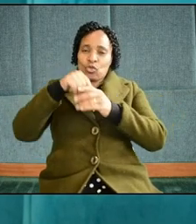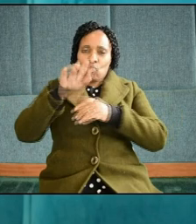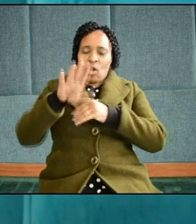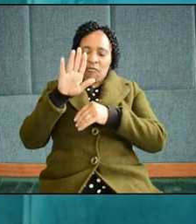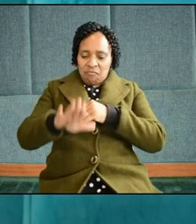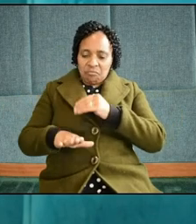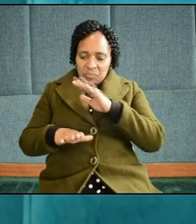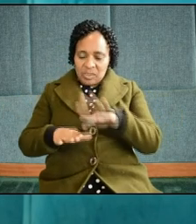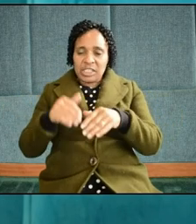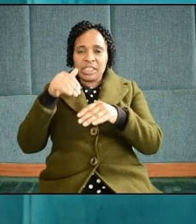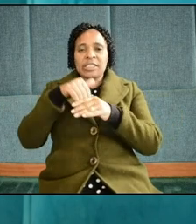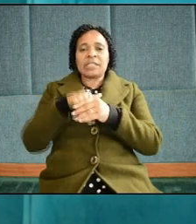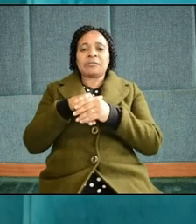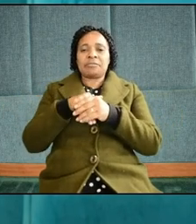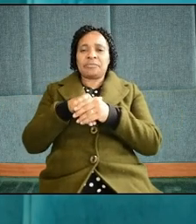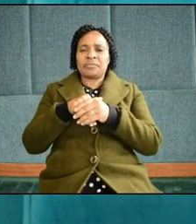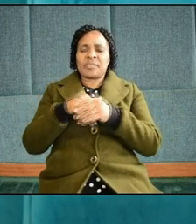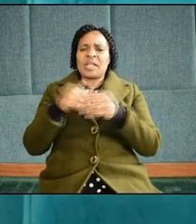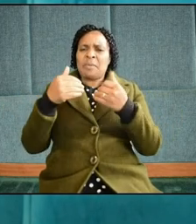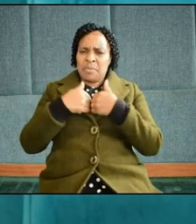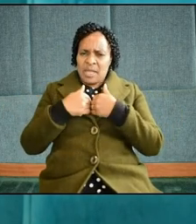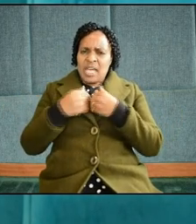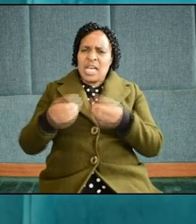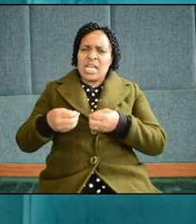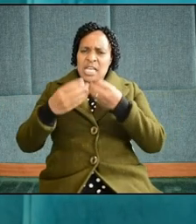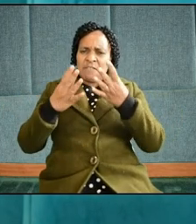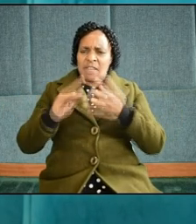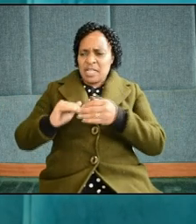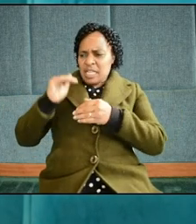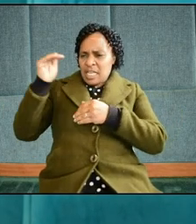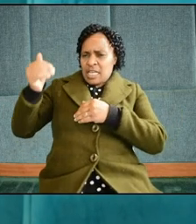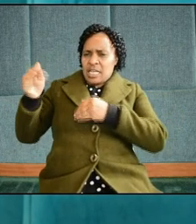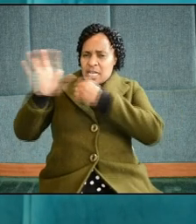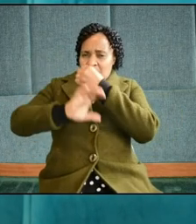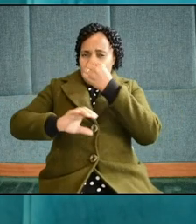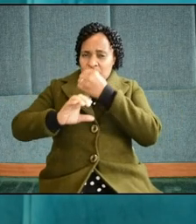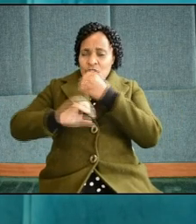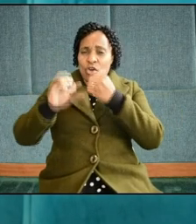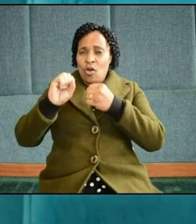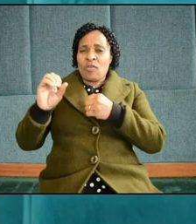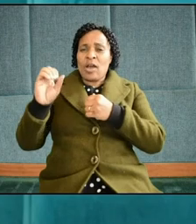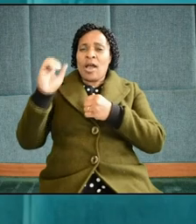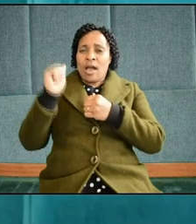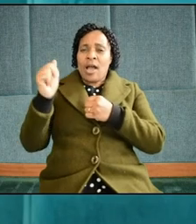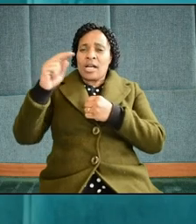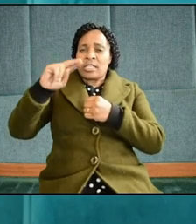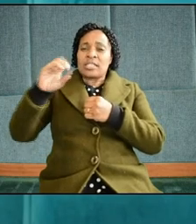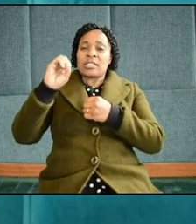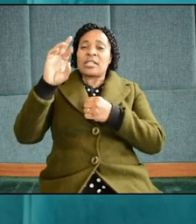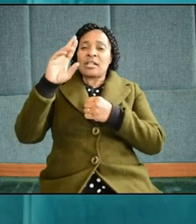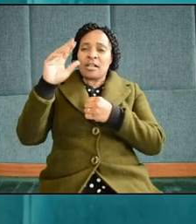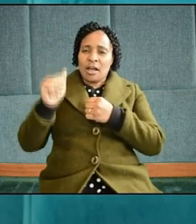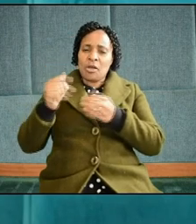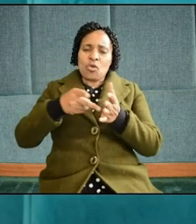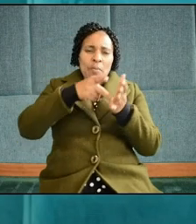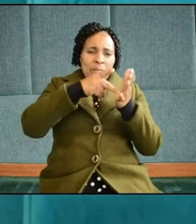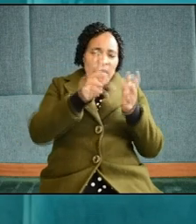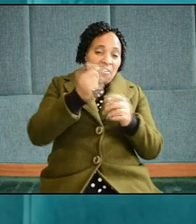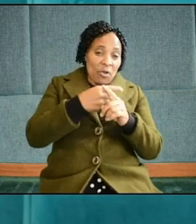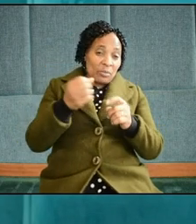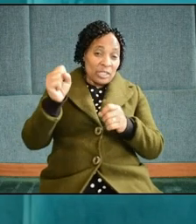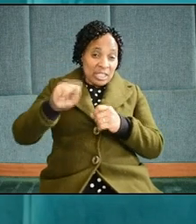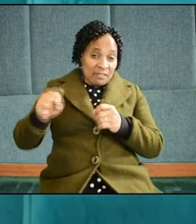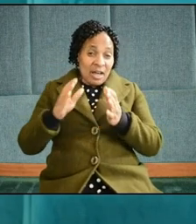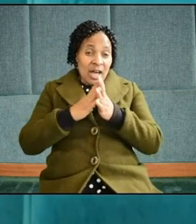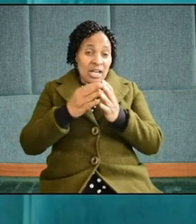on. I have given Esau the hill country of Seir as his own. You are to pay them in silver for the food